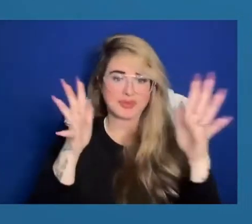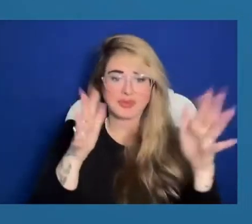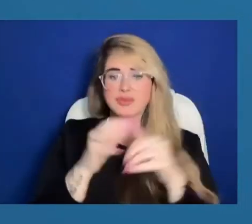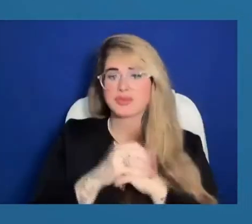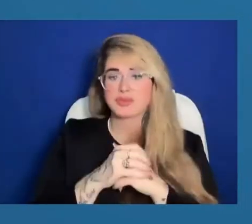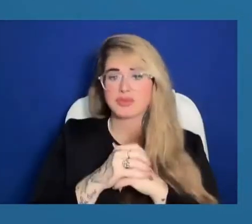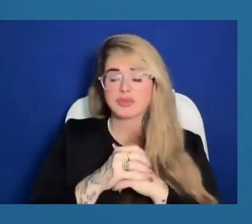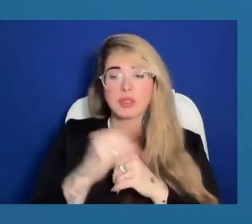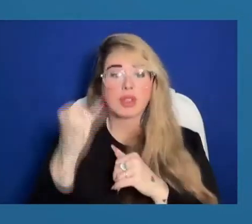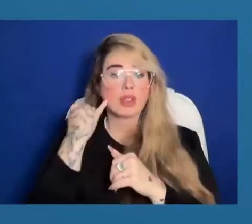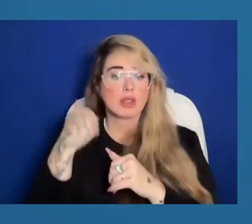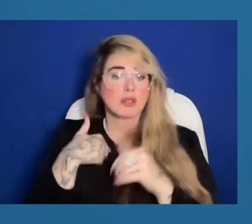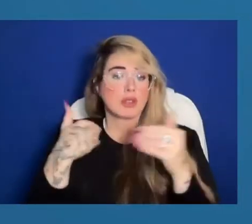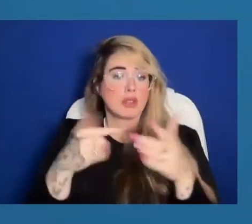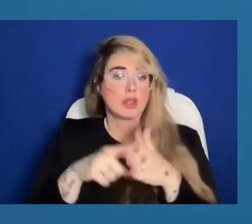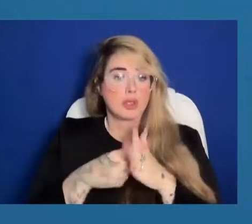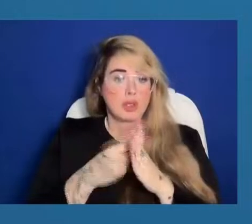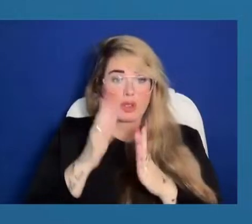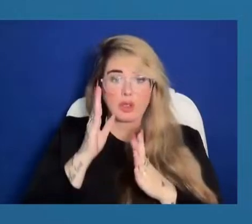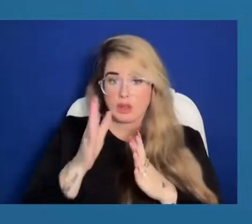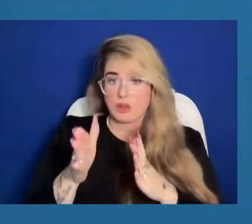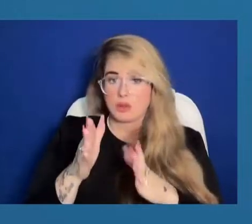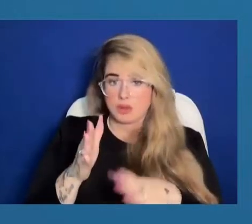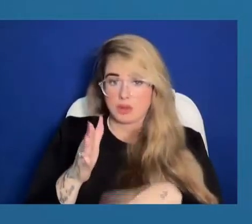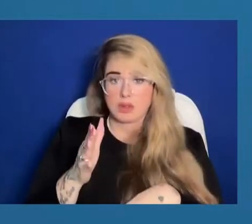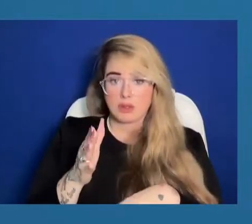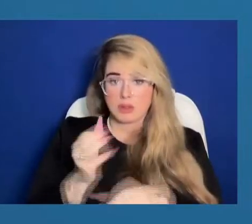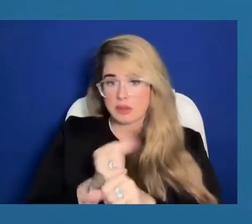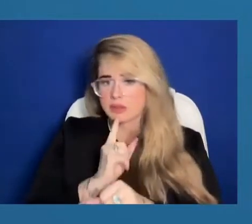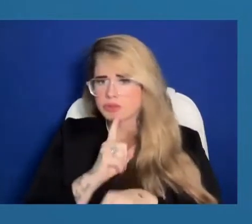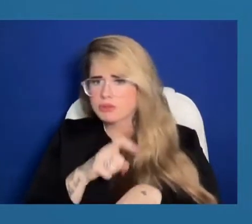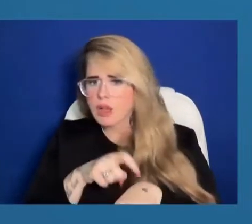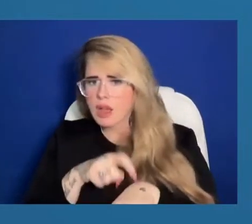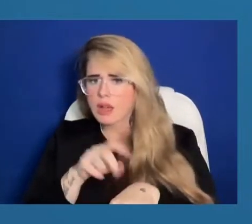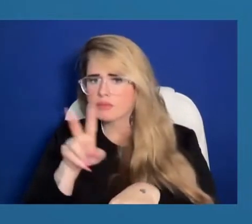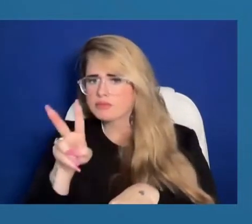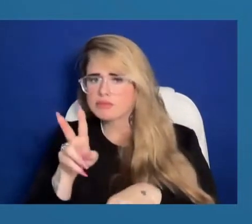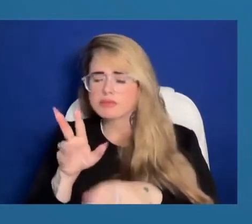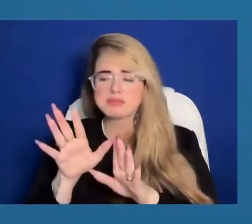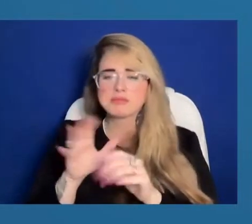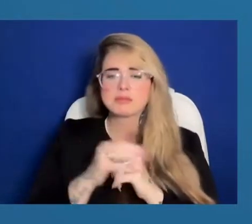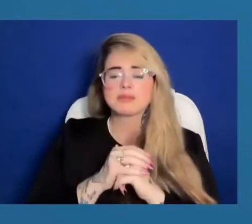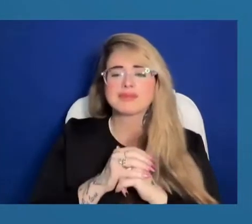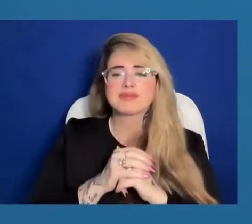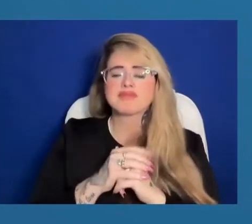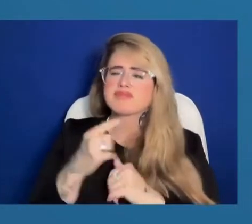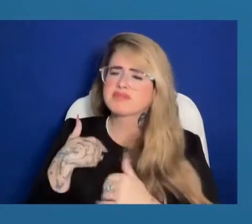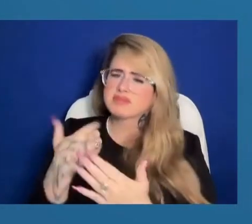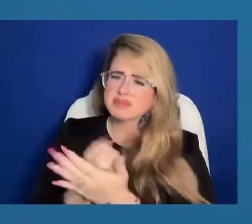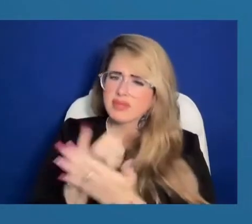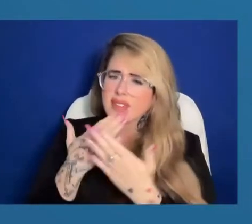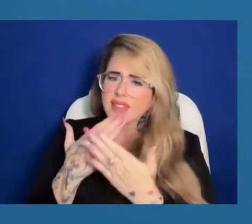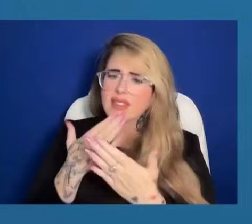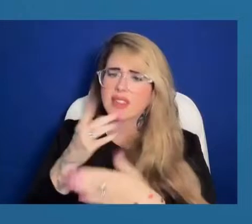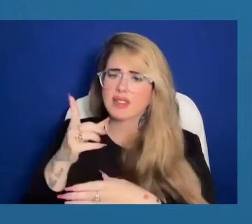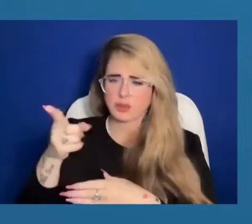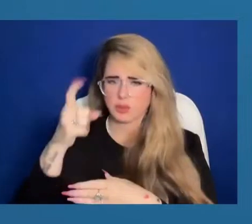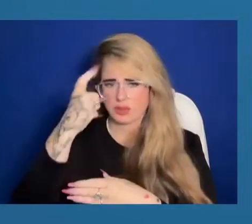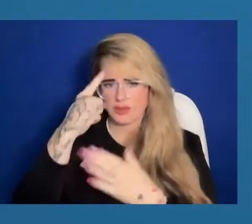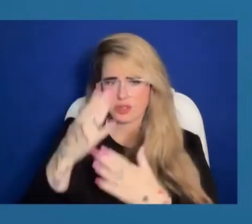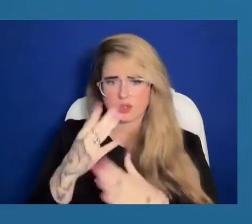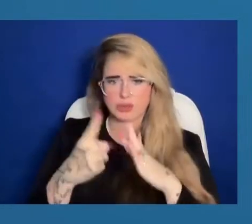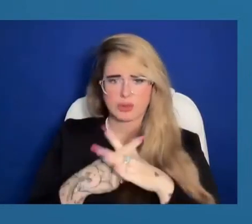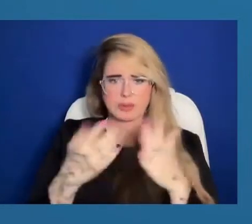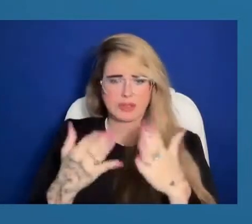Before I start, I'm going to thank the governor for making our time to come over here to talk to the grassroots. More so, I